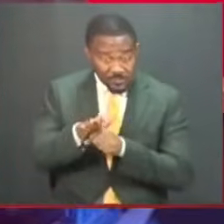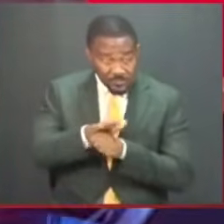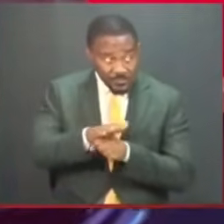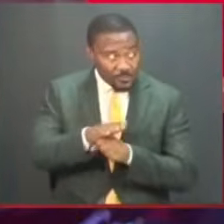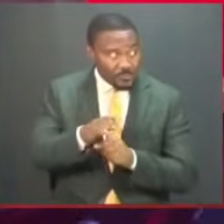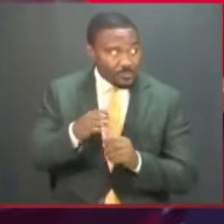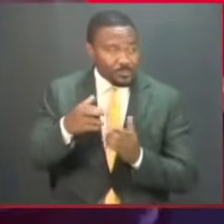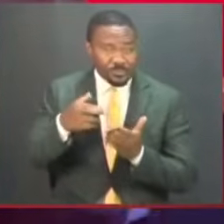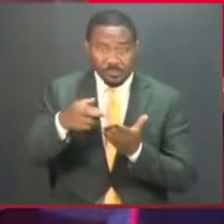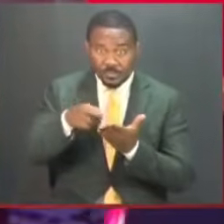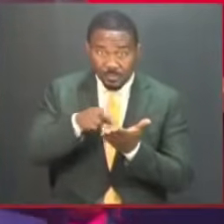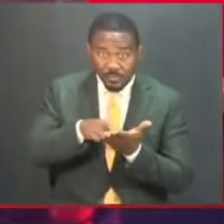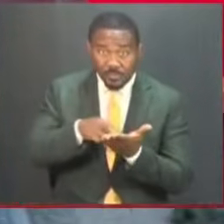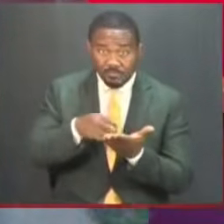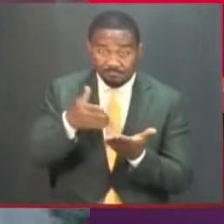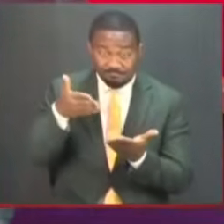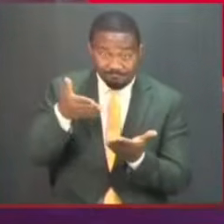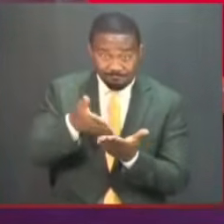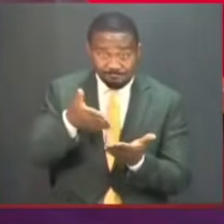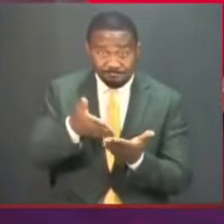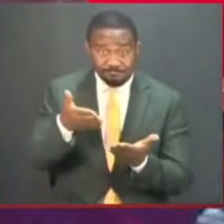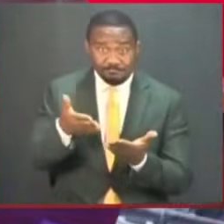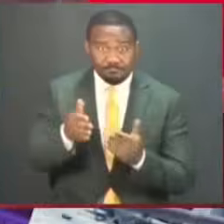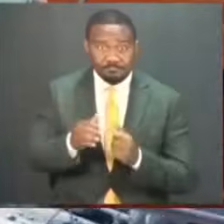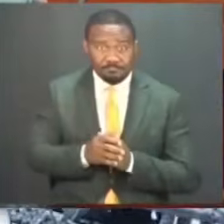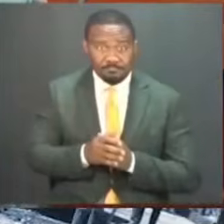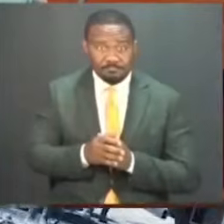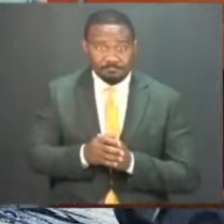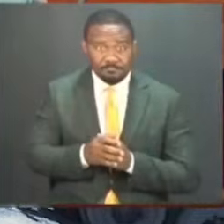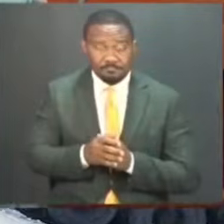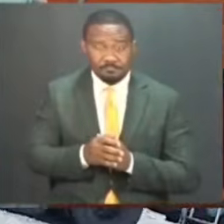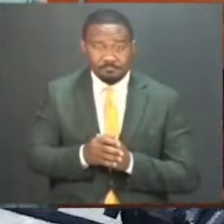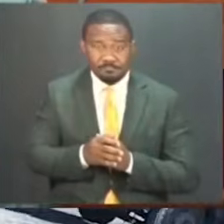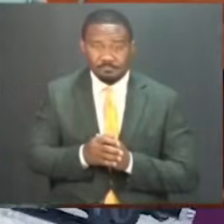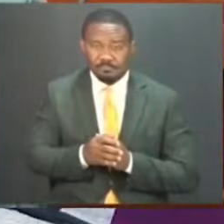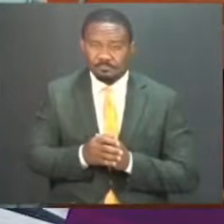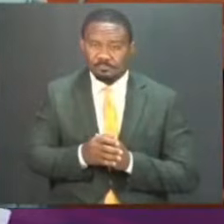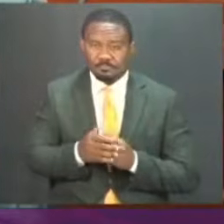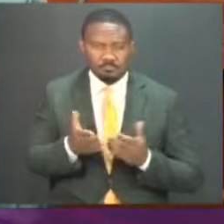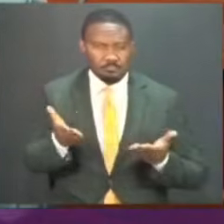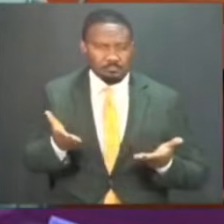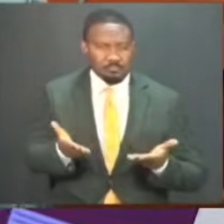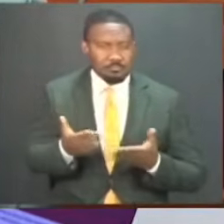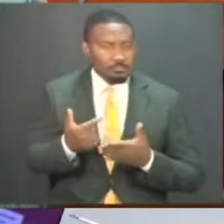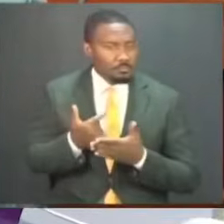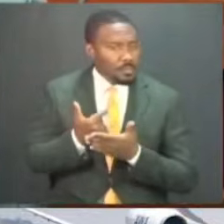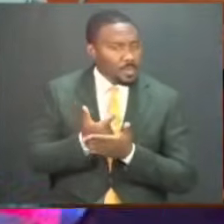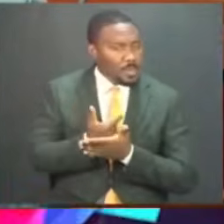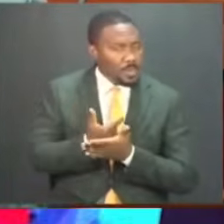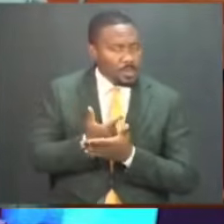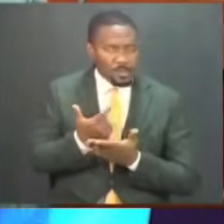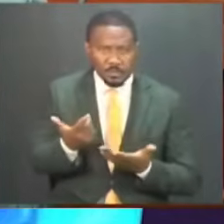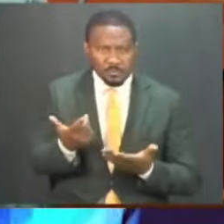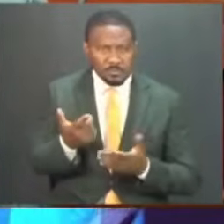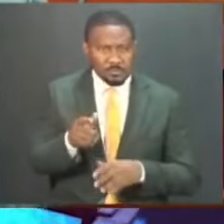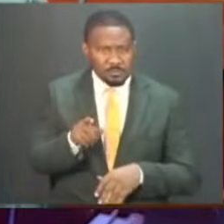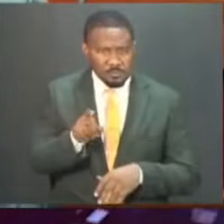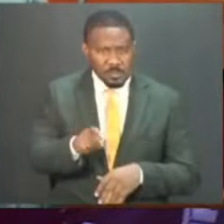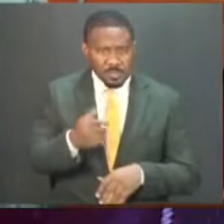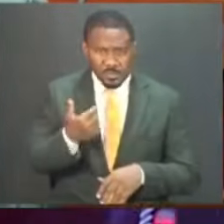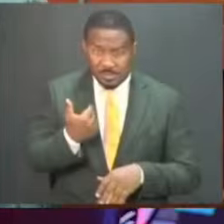and look at some of the issues you've raised. What prevents this country from having a